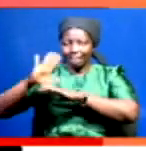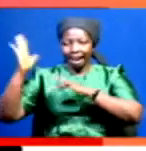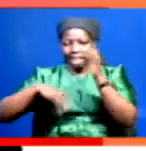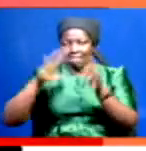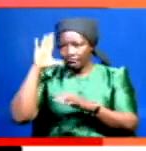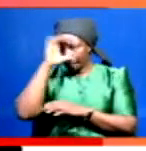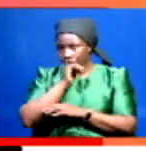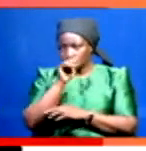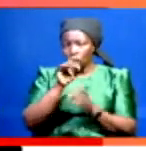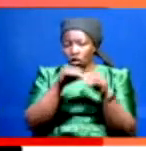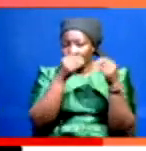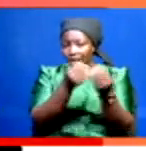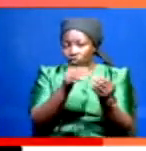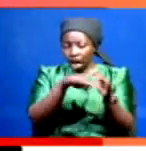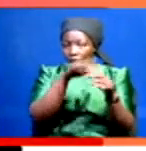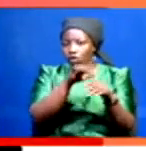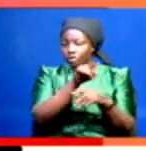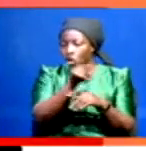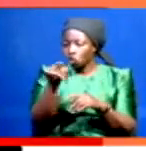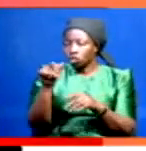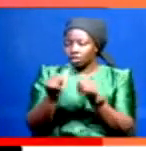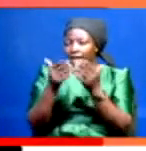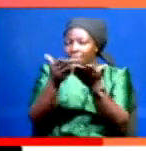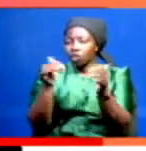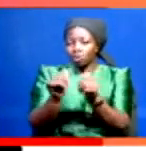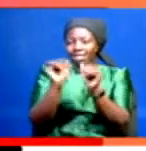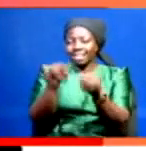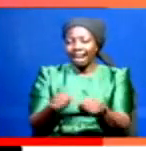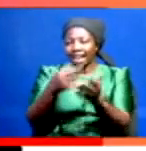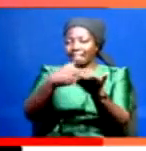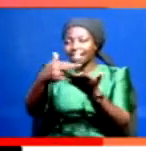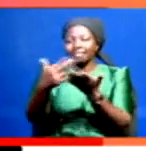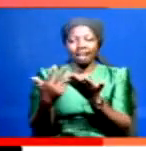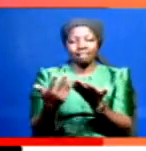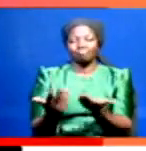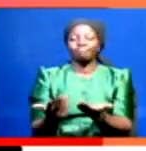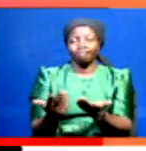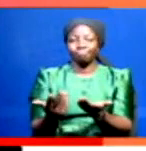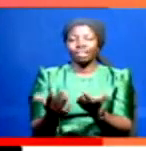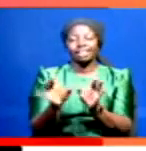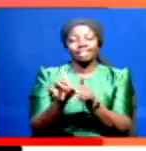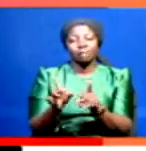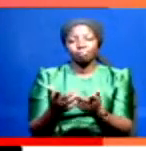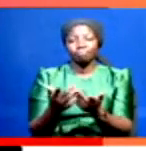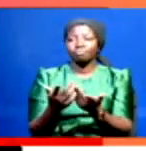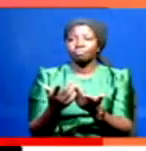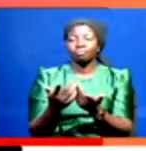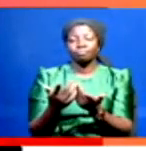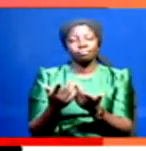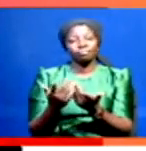body out of those that exist under which they can subscribe themselves and subject themselves for